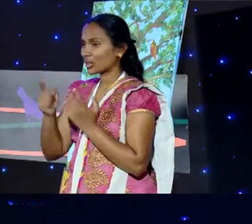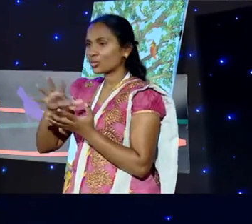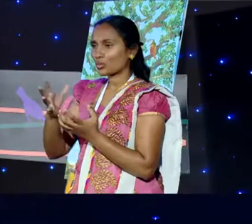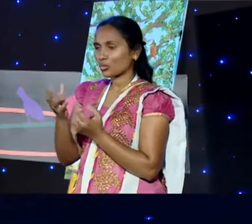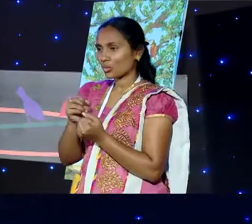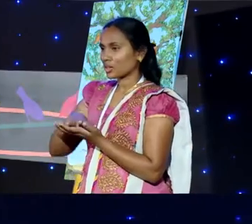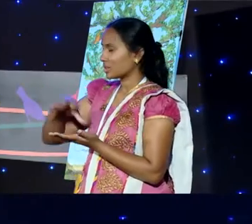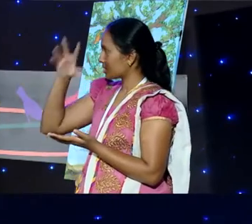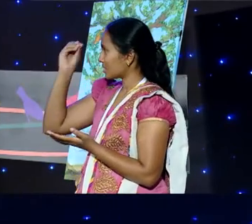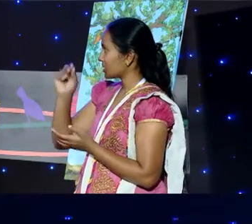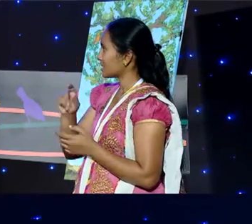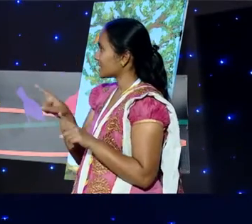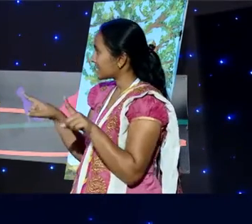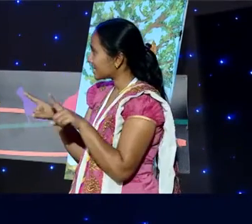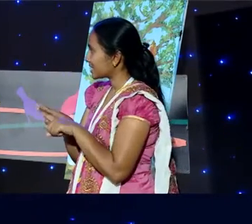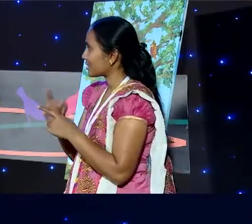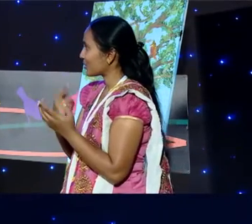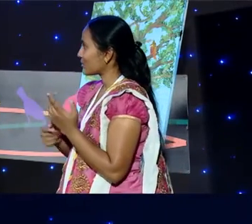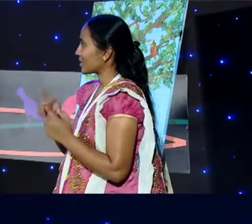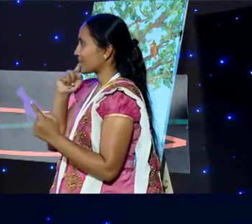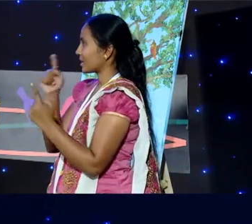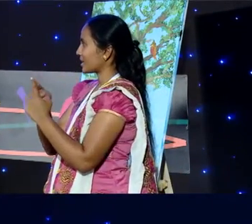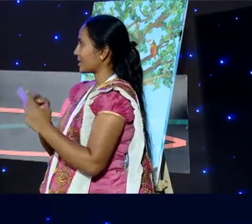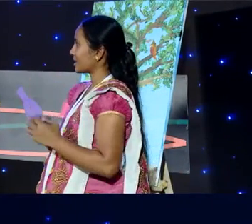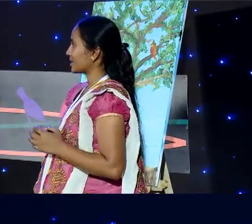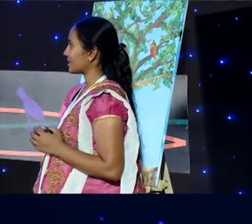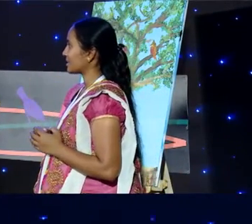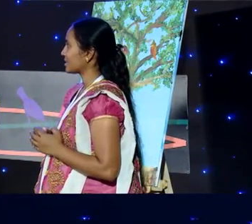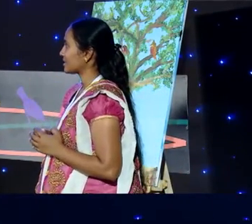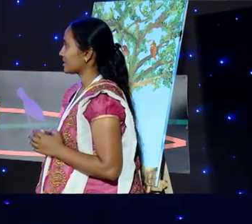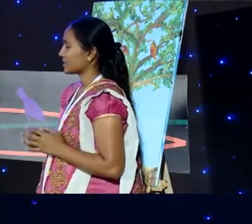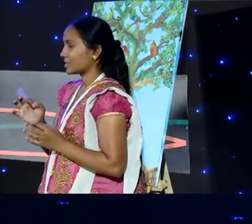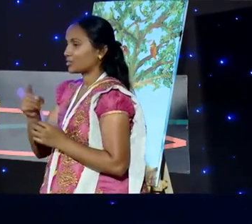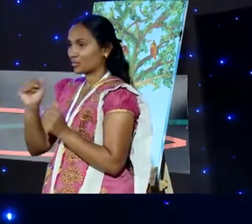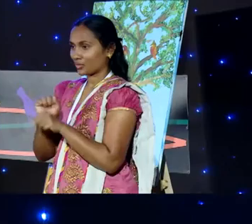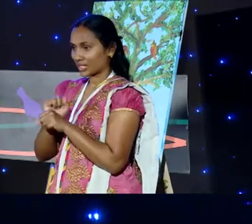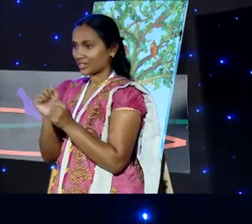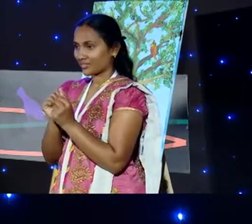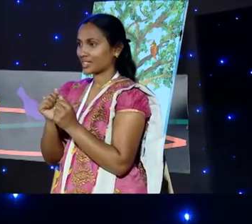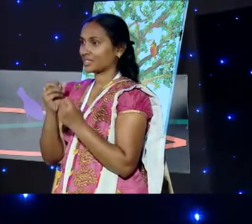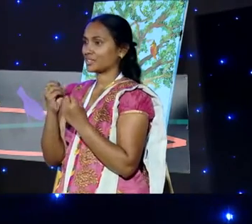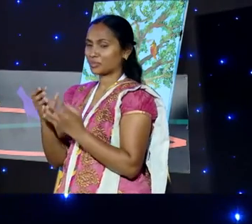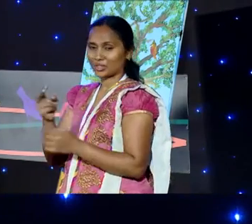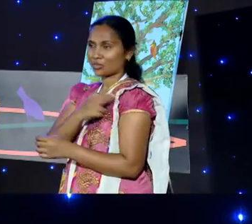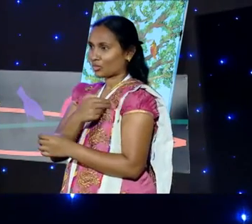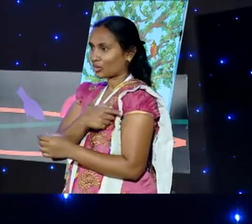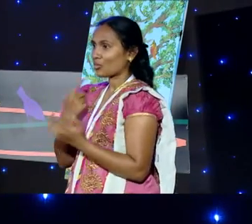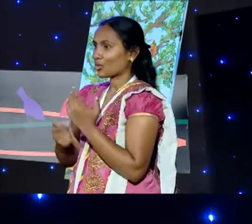learned is exactly what the tagline here is. That when you're working with volunteers, you don't say, what are you best at? You say,